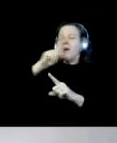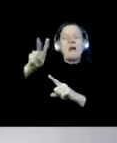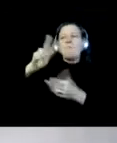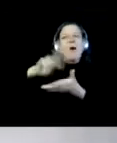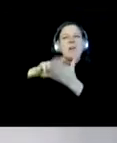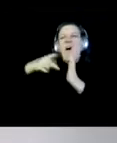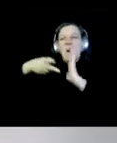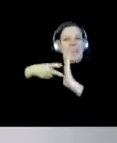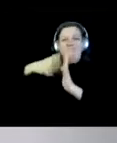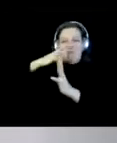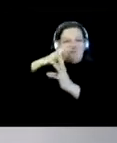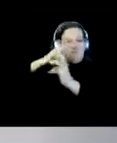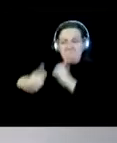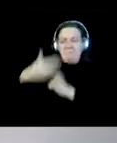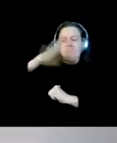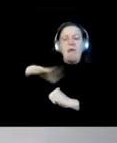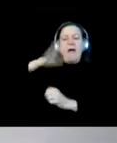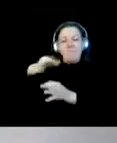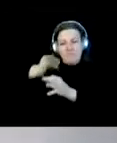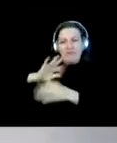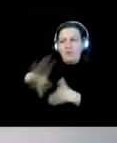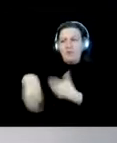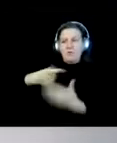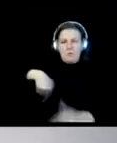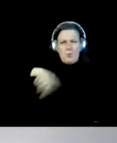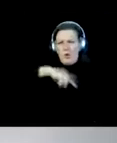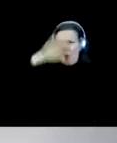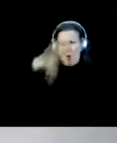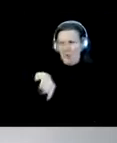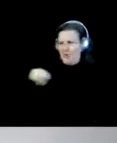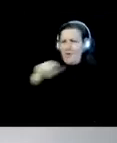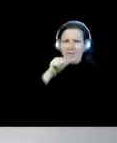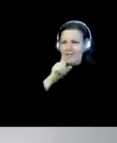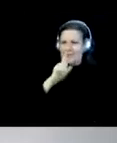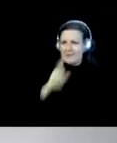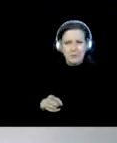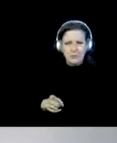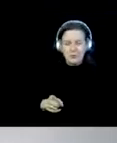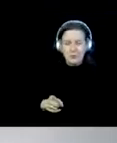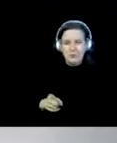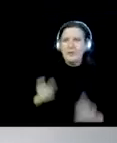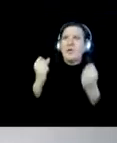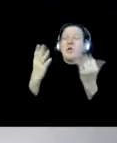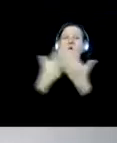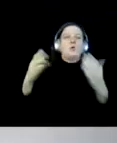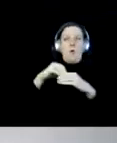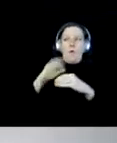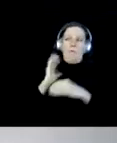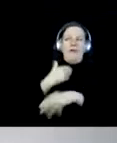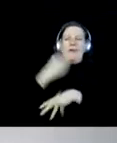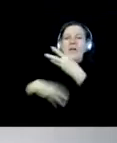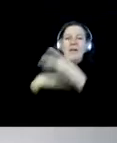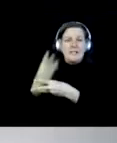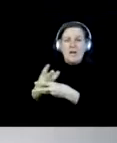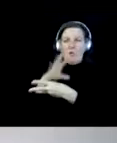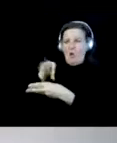just a like, we all know this isn't true. So I mean, so many things in our world operate in this realm where where it's